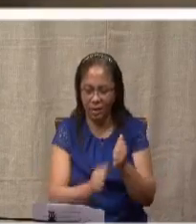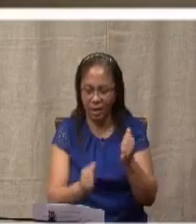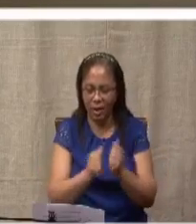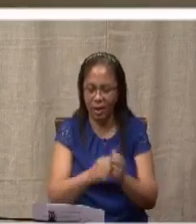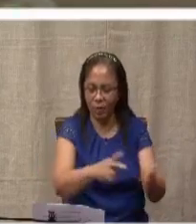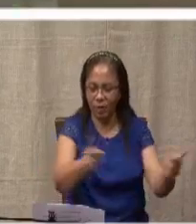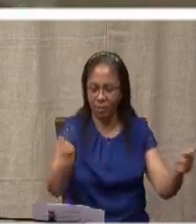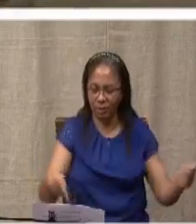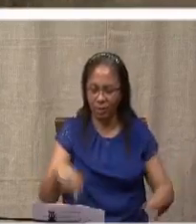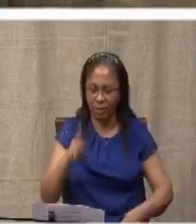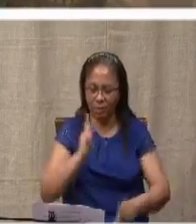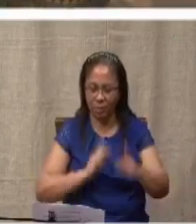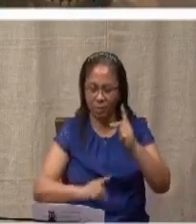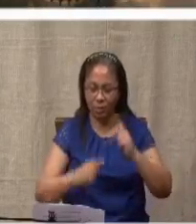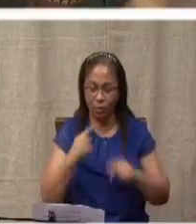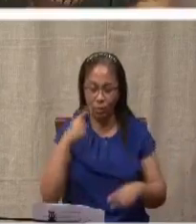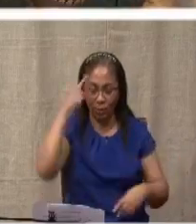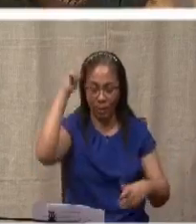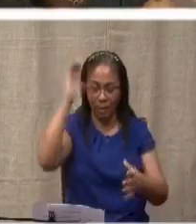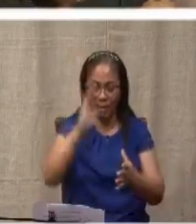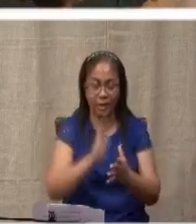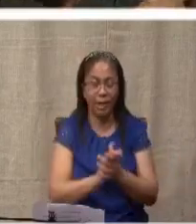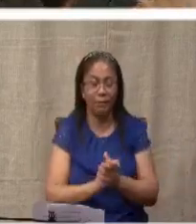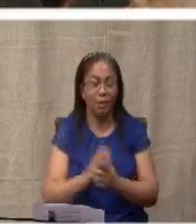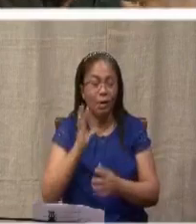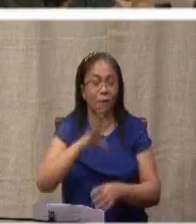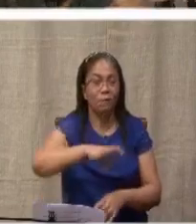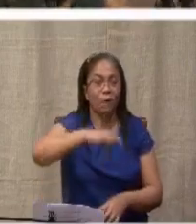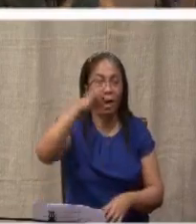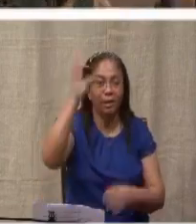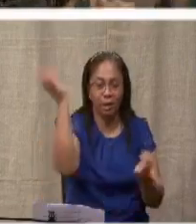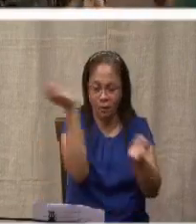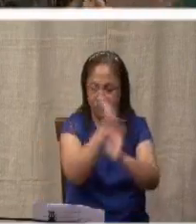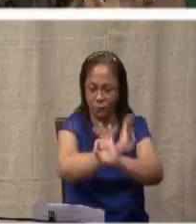and everywhere the people who believe